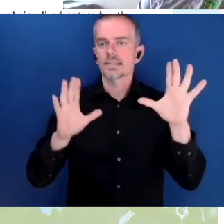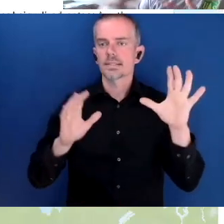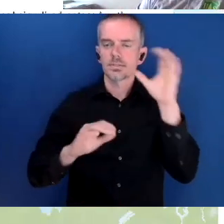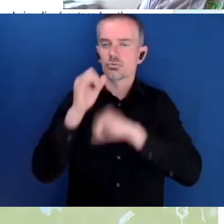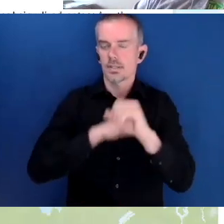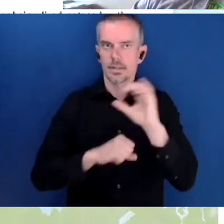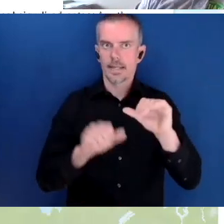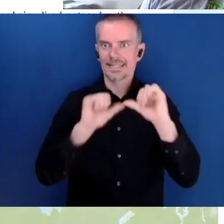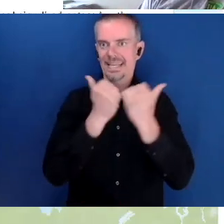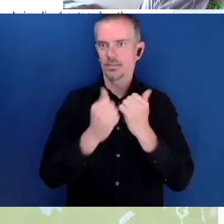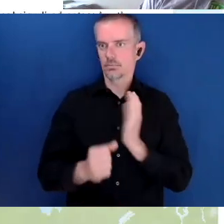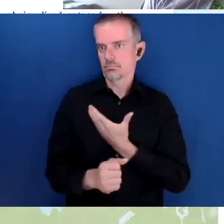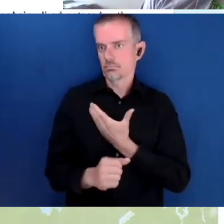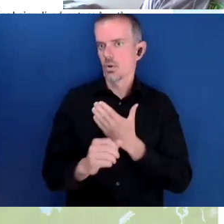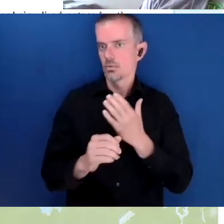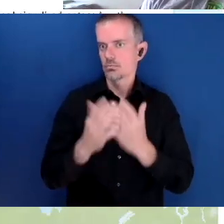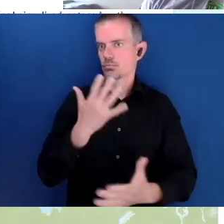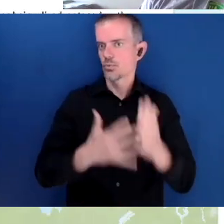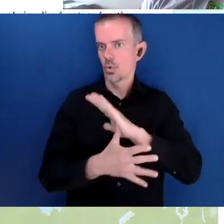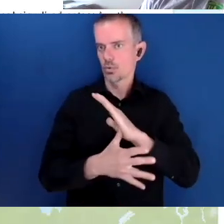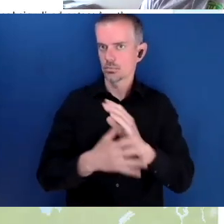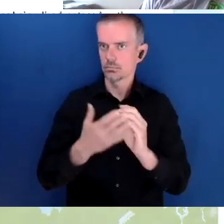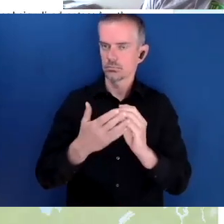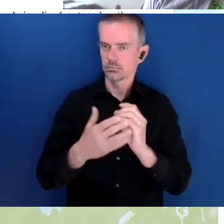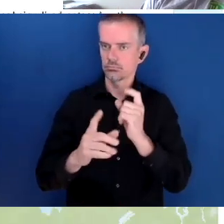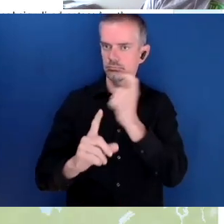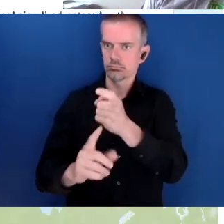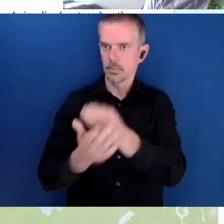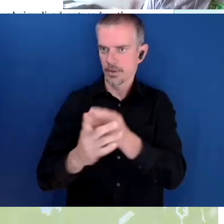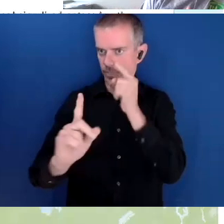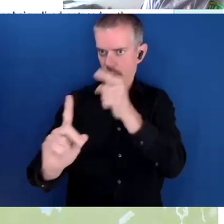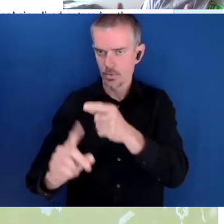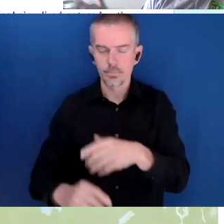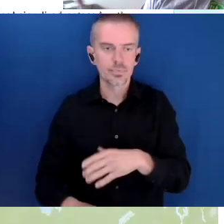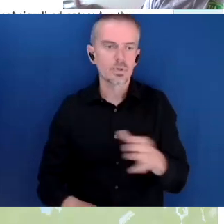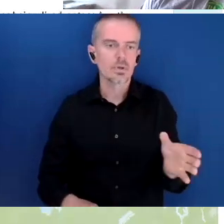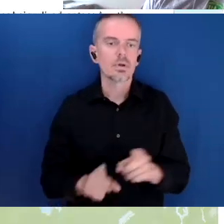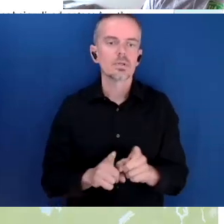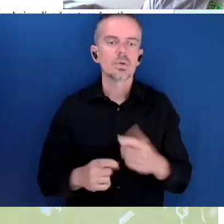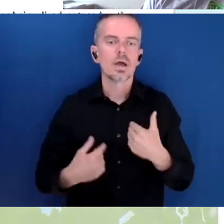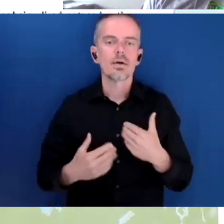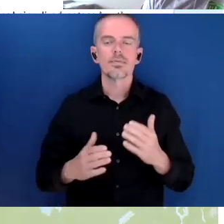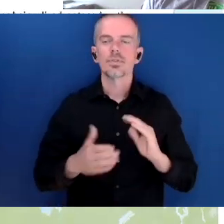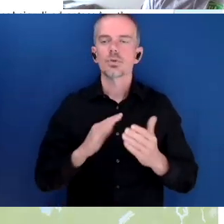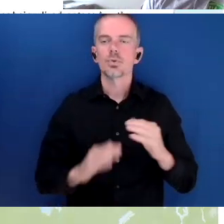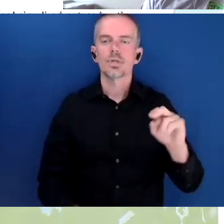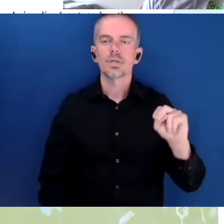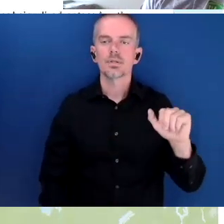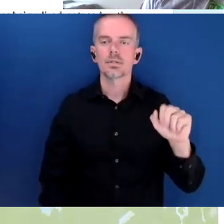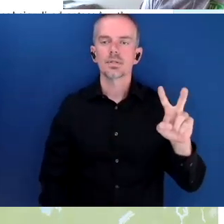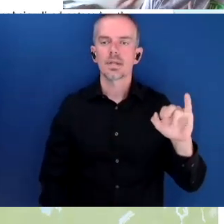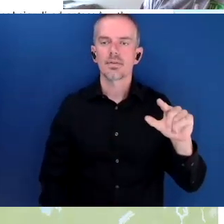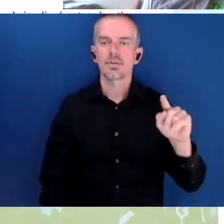agency priority that we go forward with. And then we have things like the Community Navigators Initiative that we're going to talk about a little bit